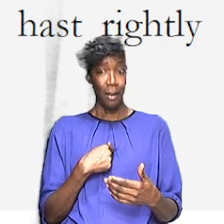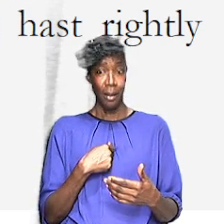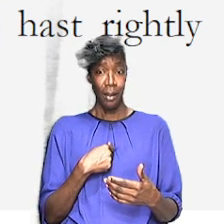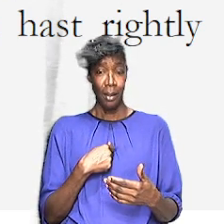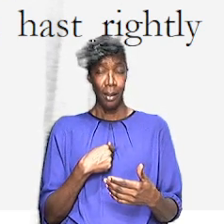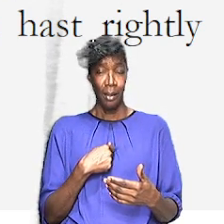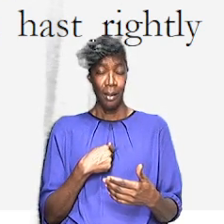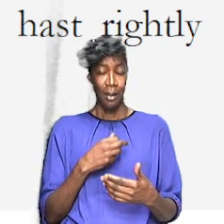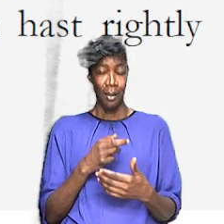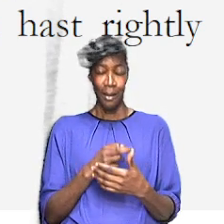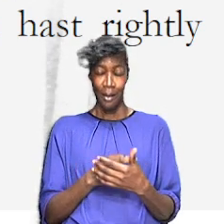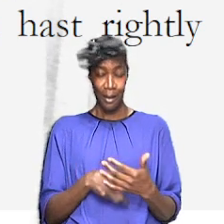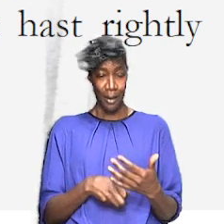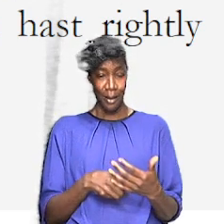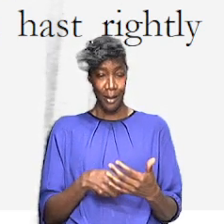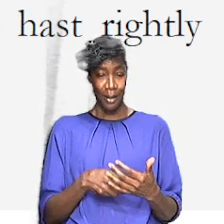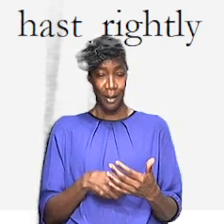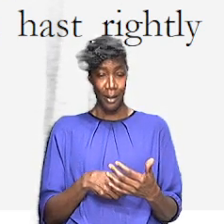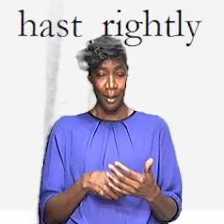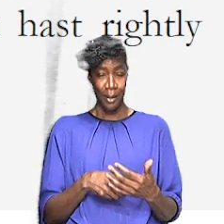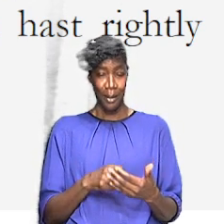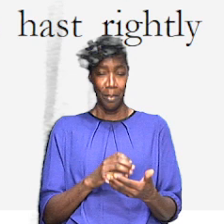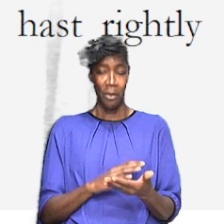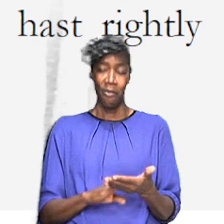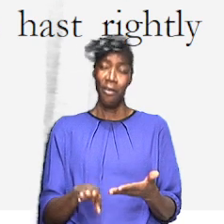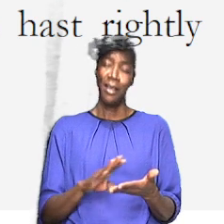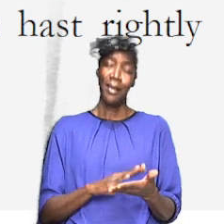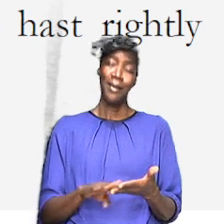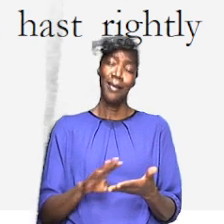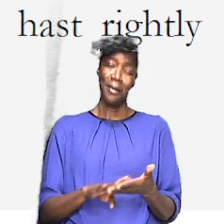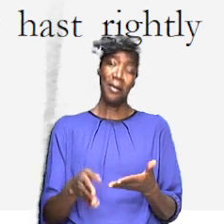your debt, I forgive you.